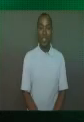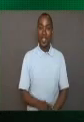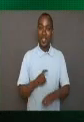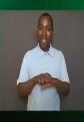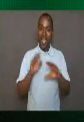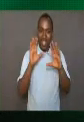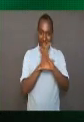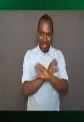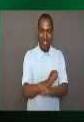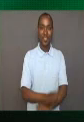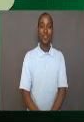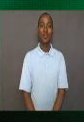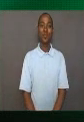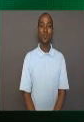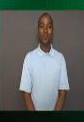Time's up.